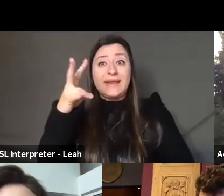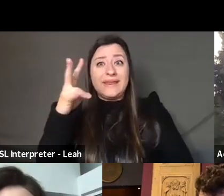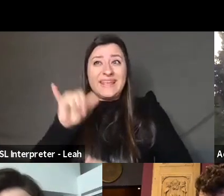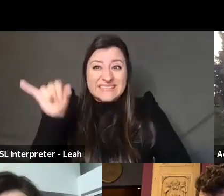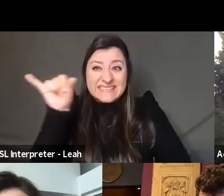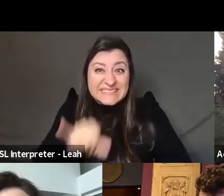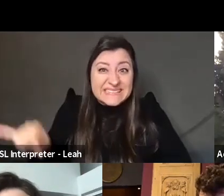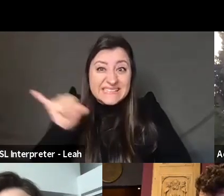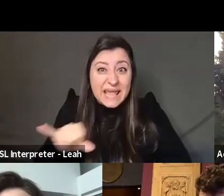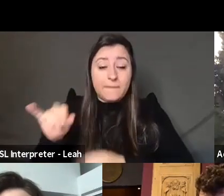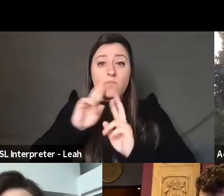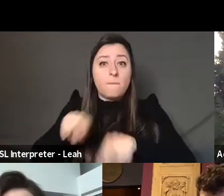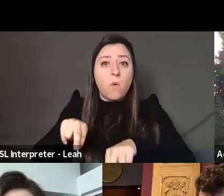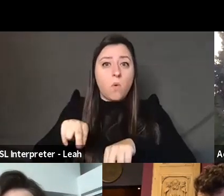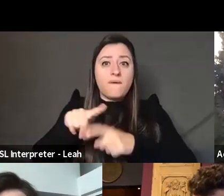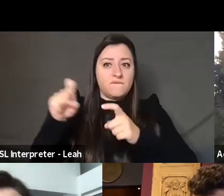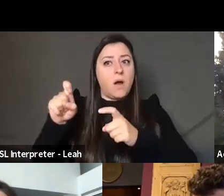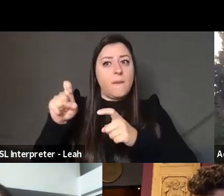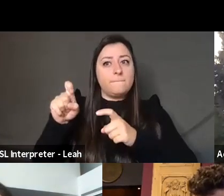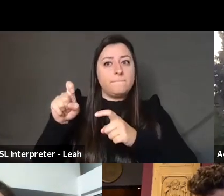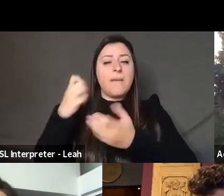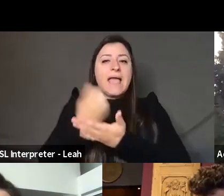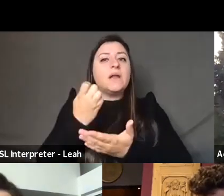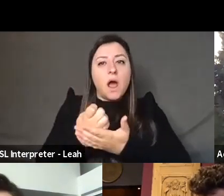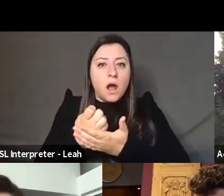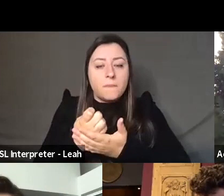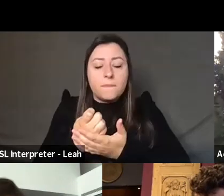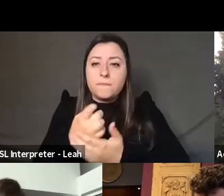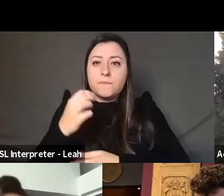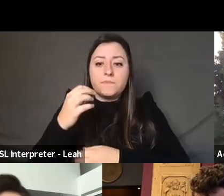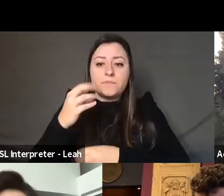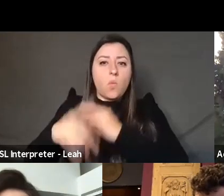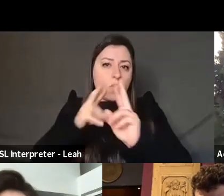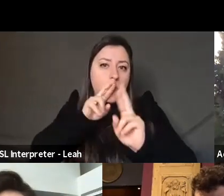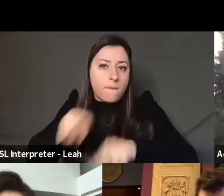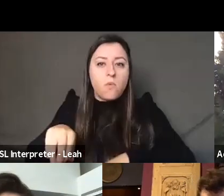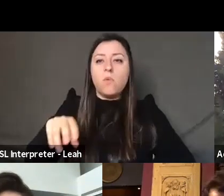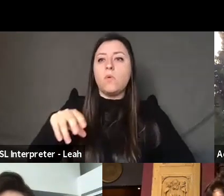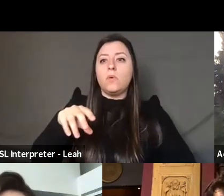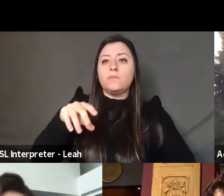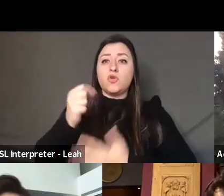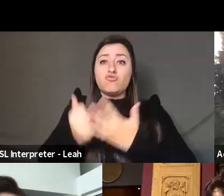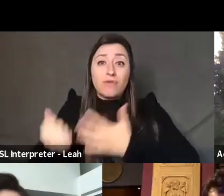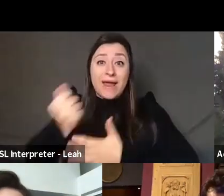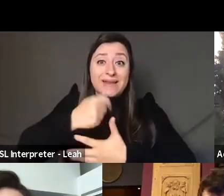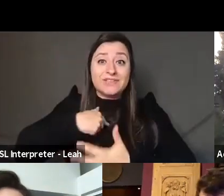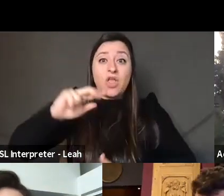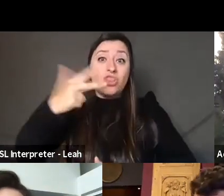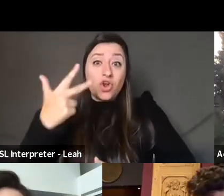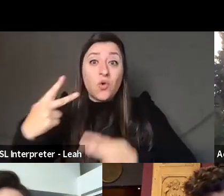same report from the World Economic Forum ranked us as the third